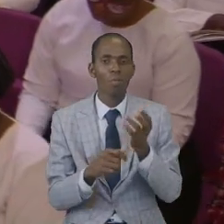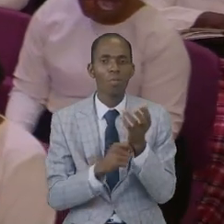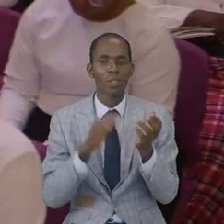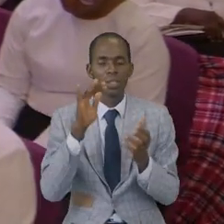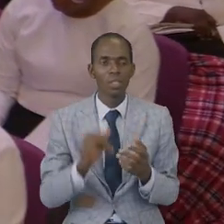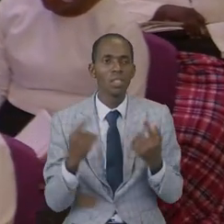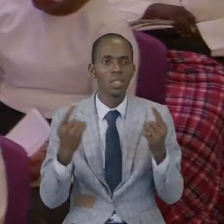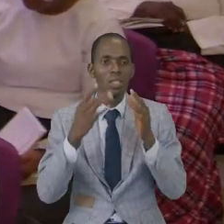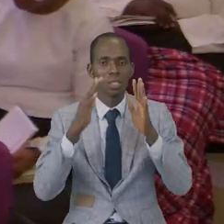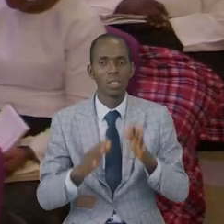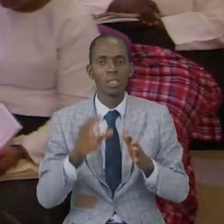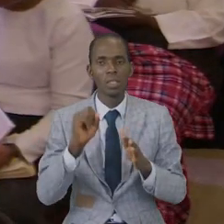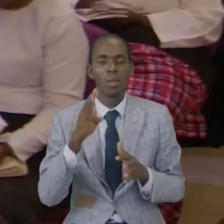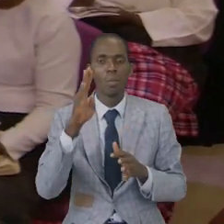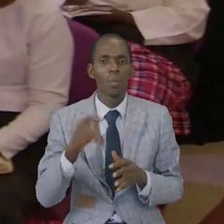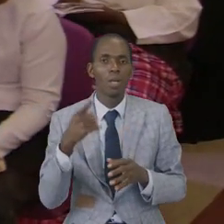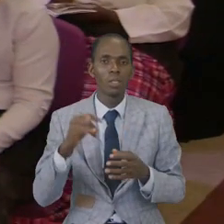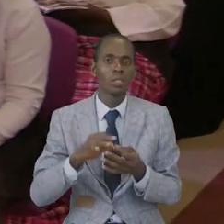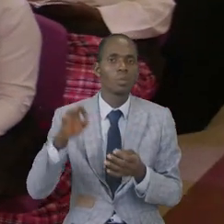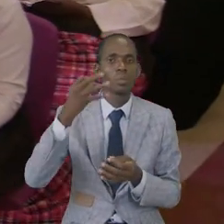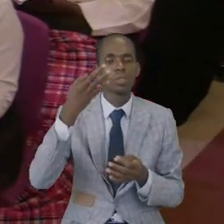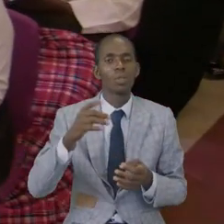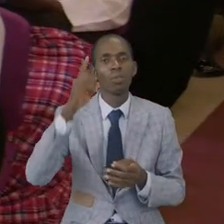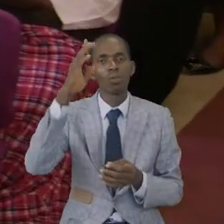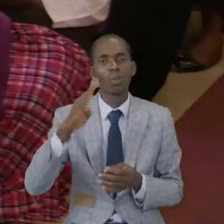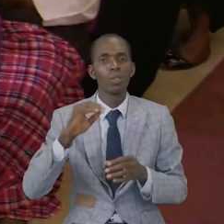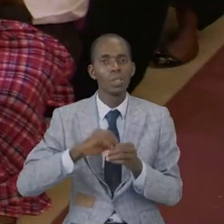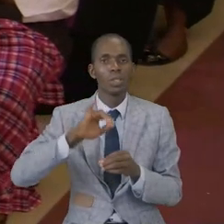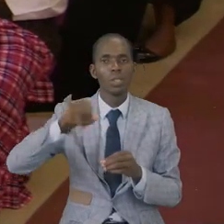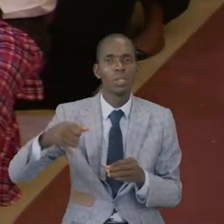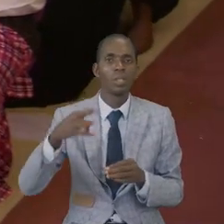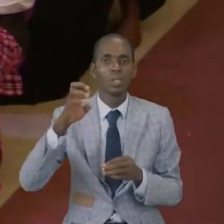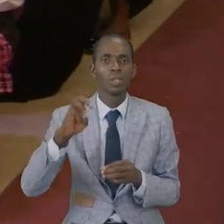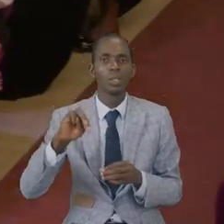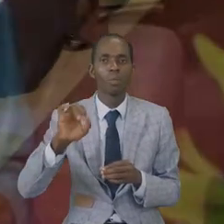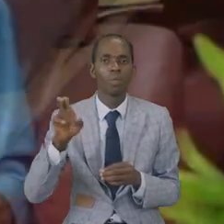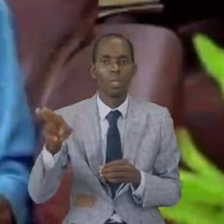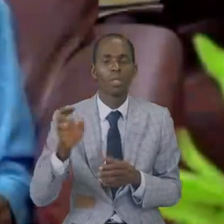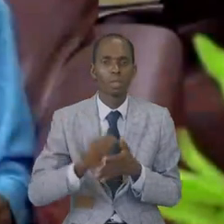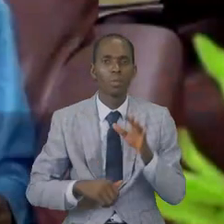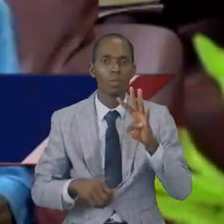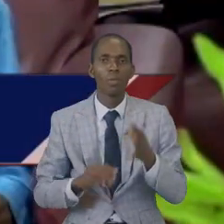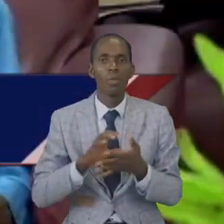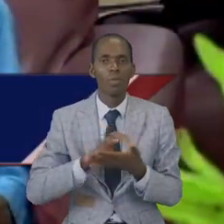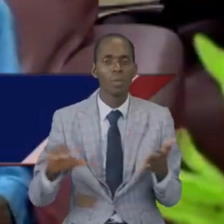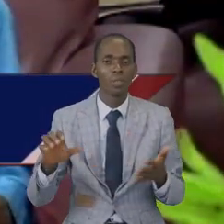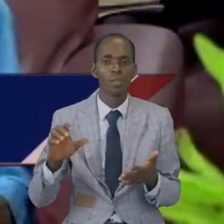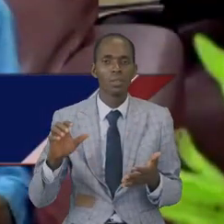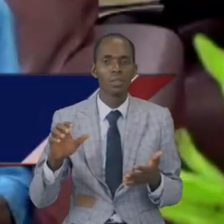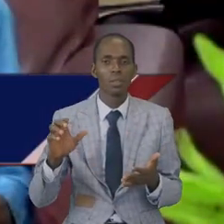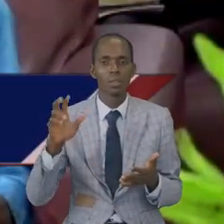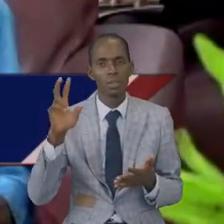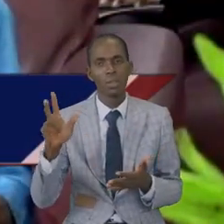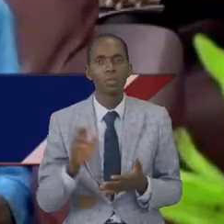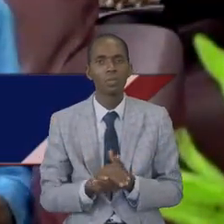sinners by the Spirit of God. In Jeremiah chapter 4, reading from verse 3. Jeremiah chapter 4,